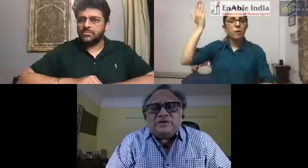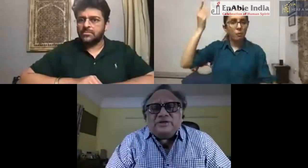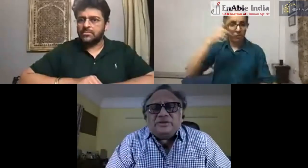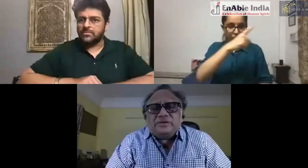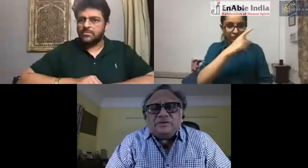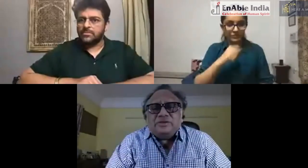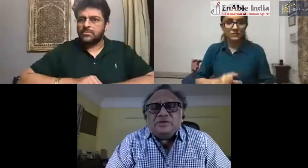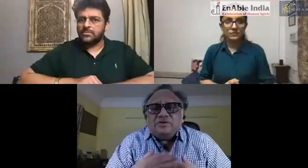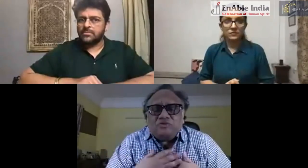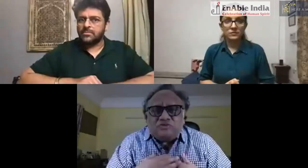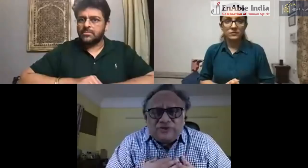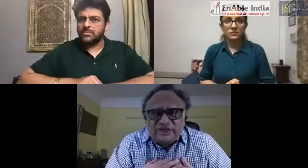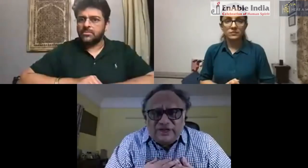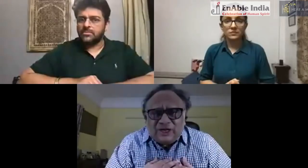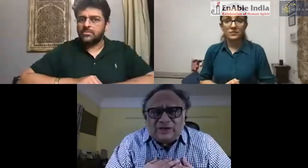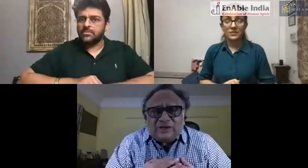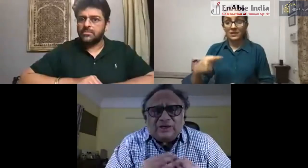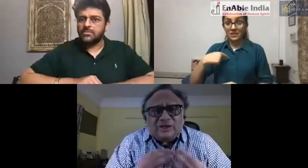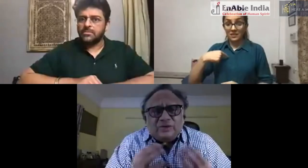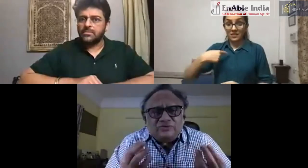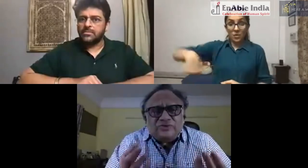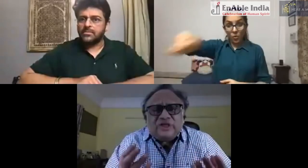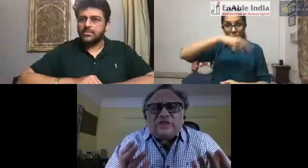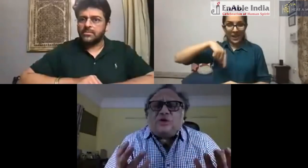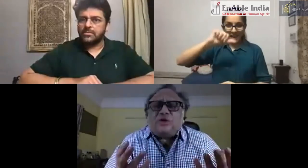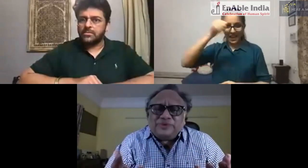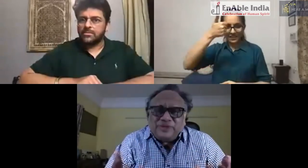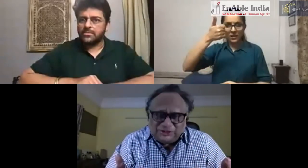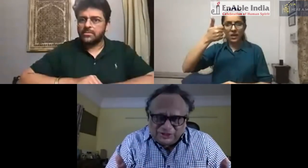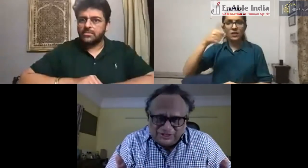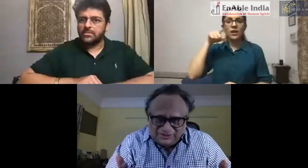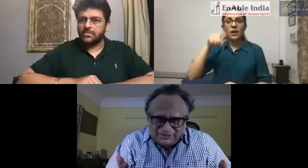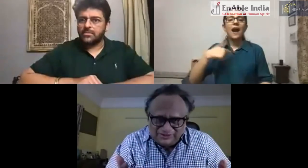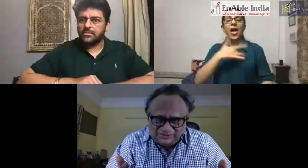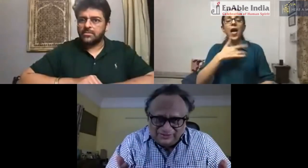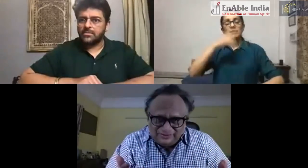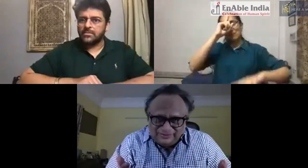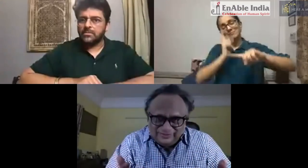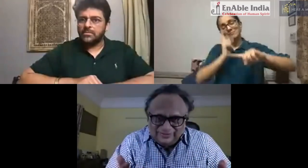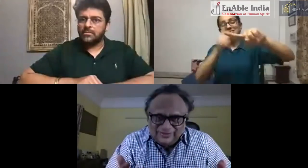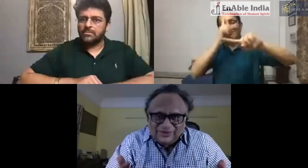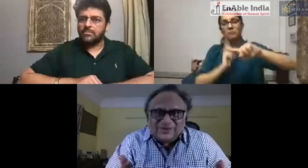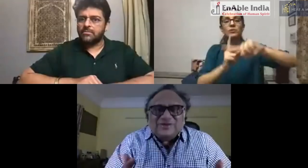But we are very optimistic.